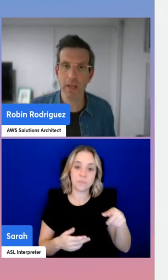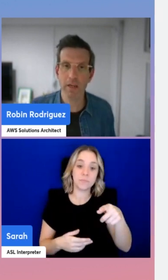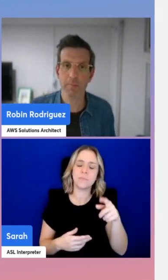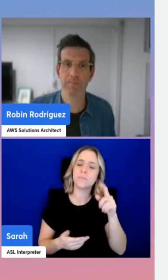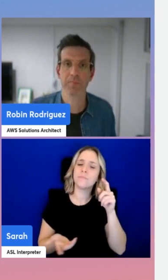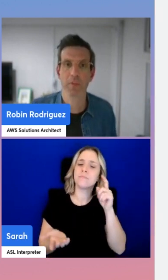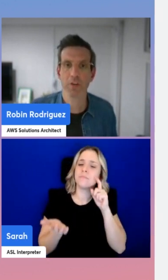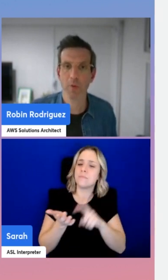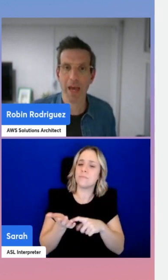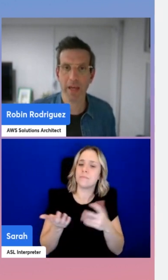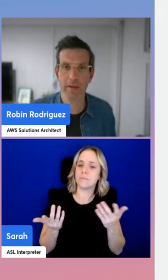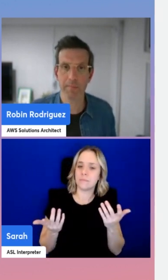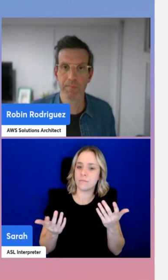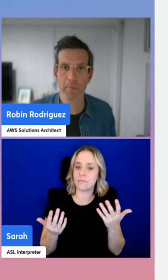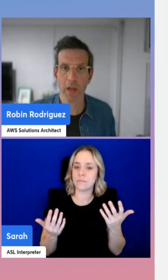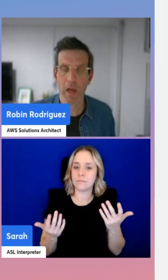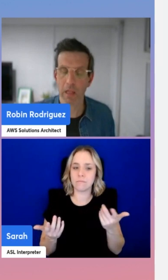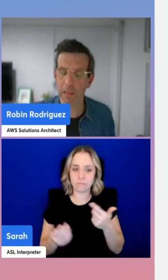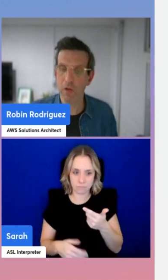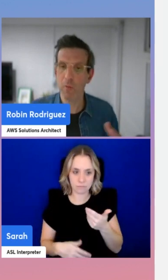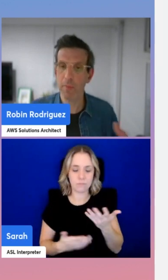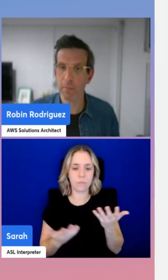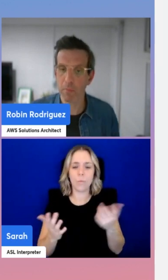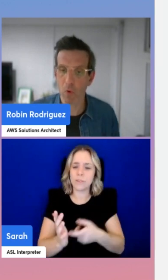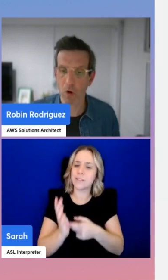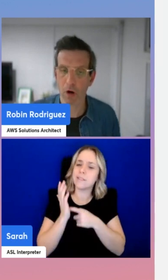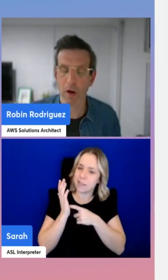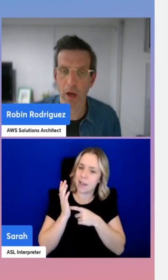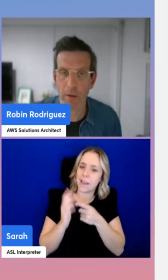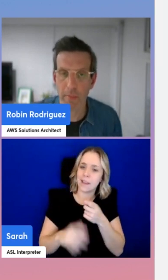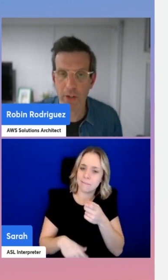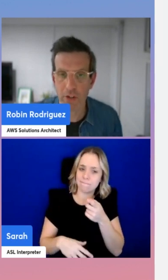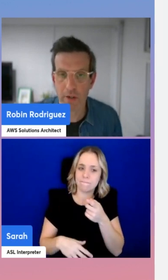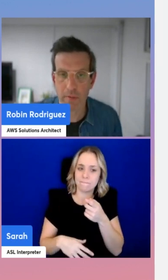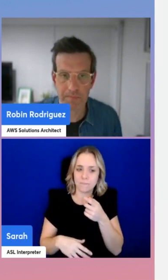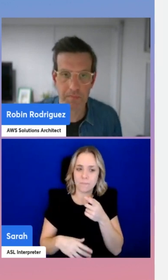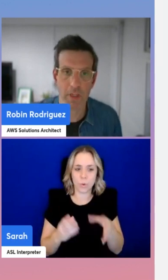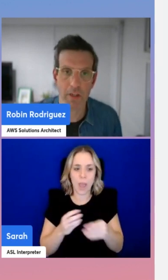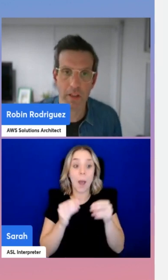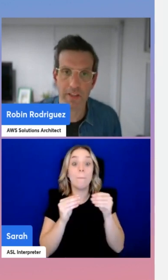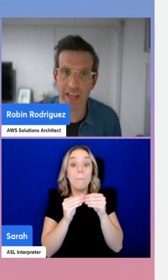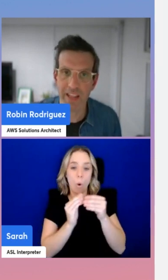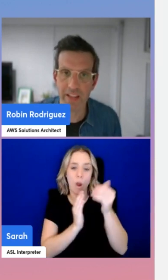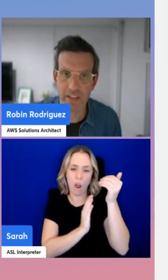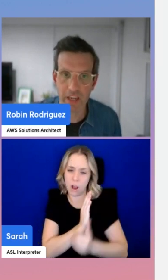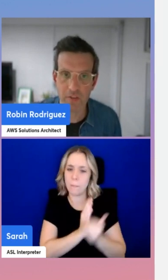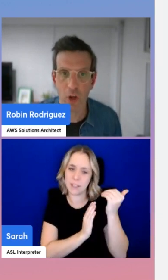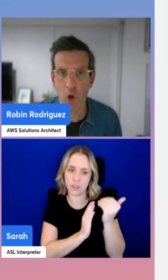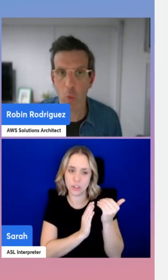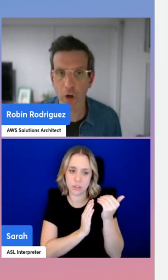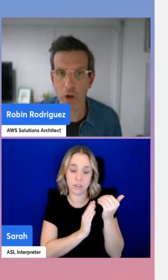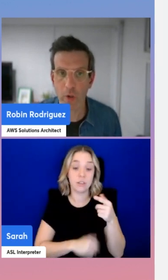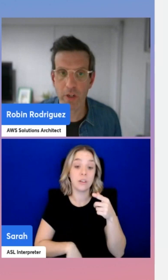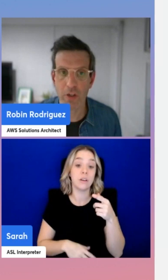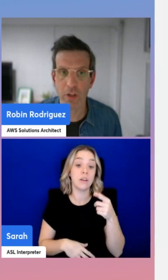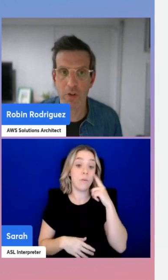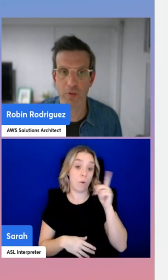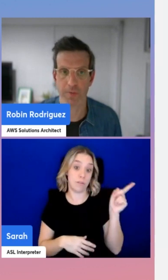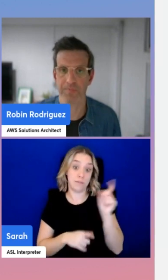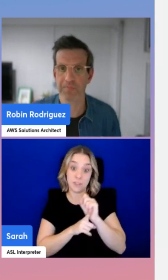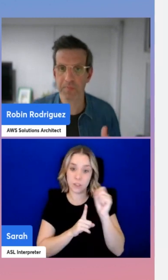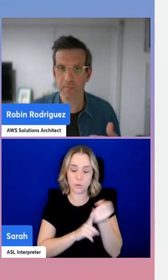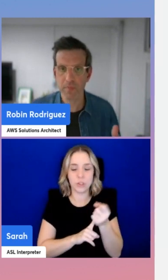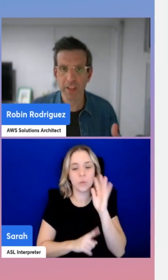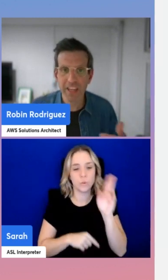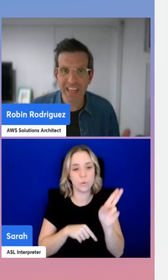it take to add a little bit more automation to this. And in this case, we're going to